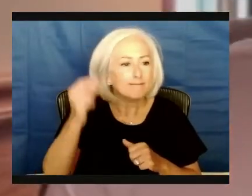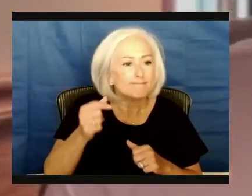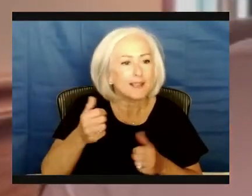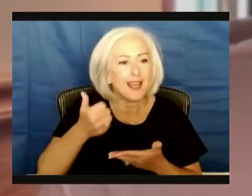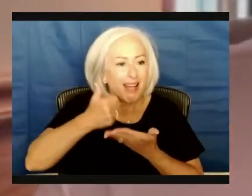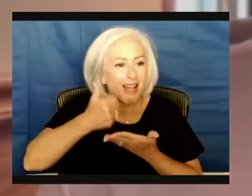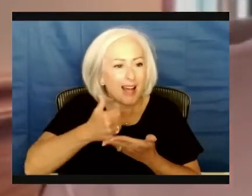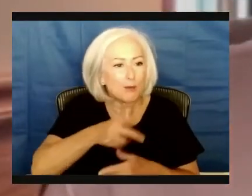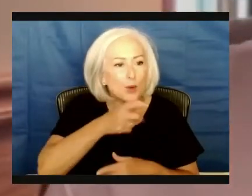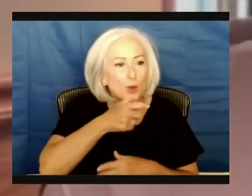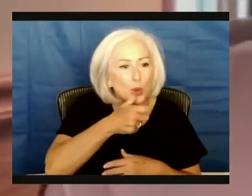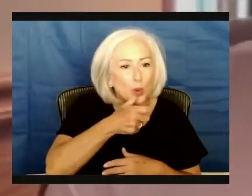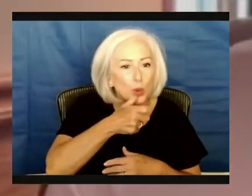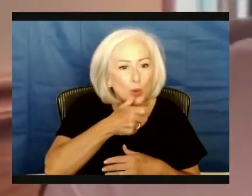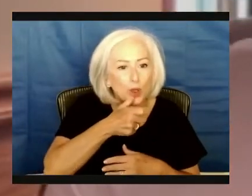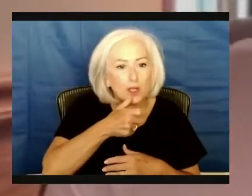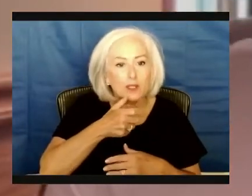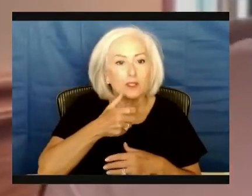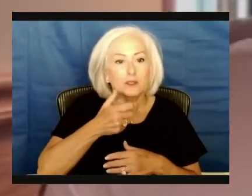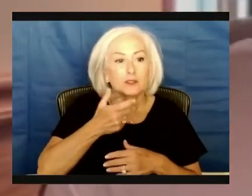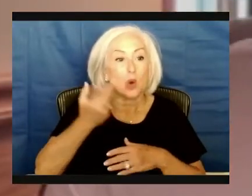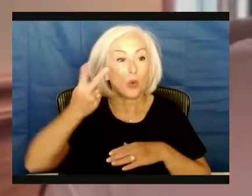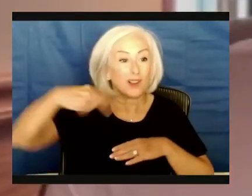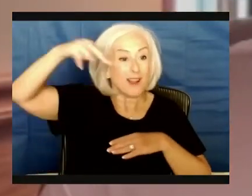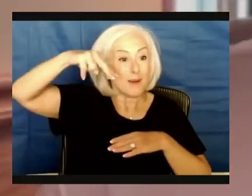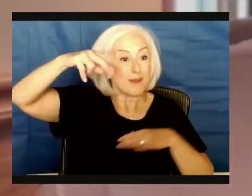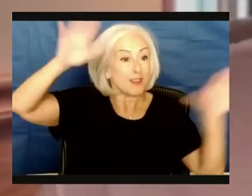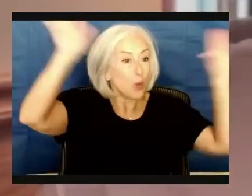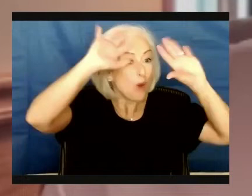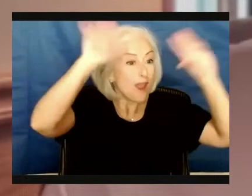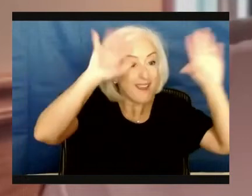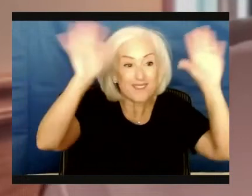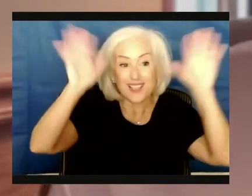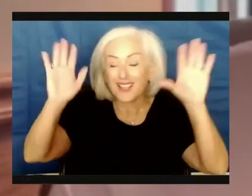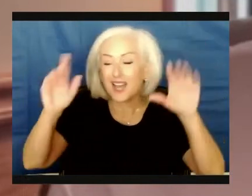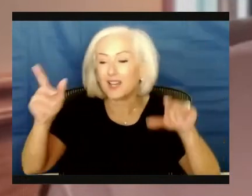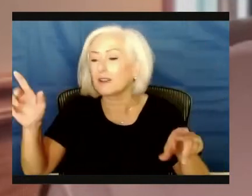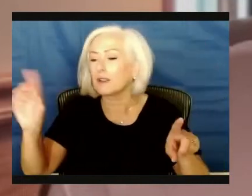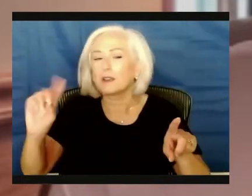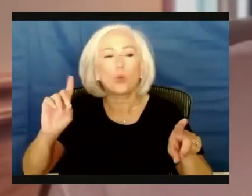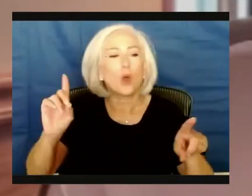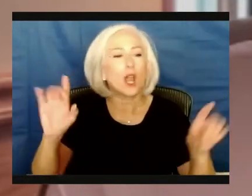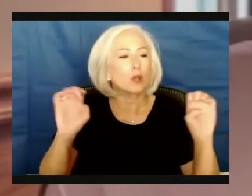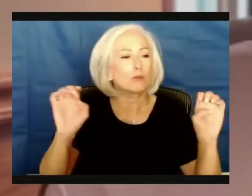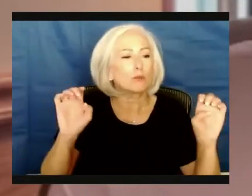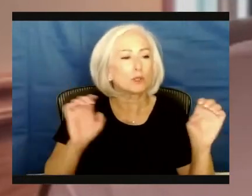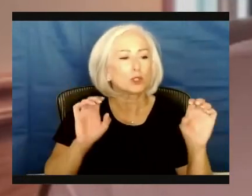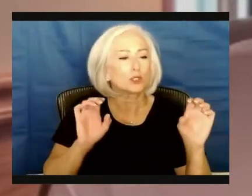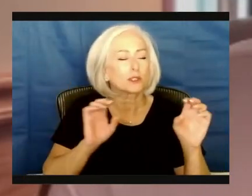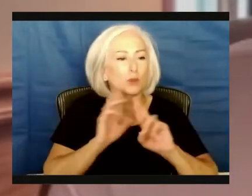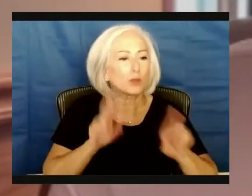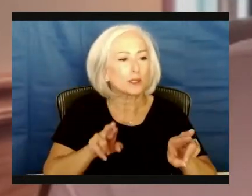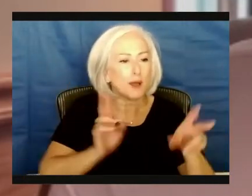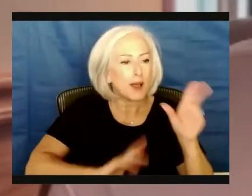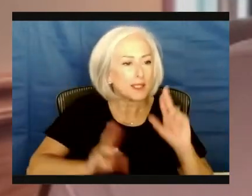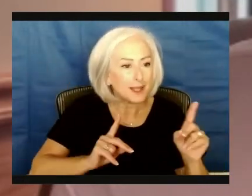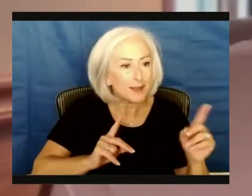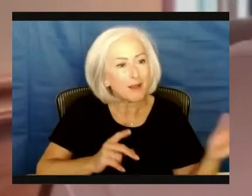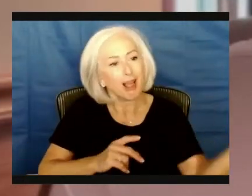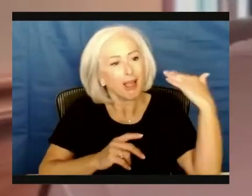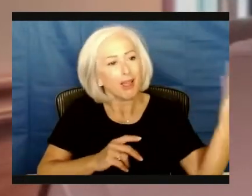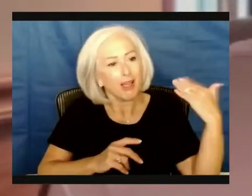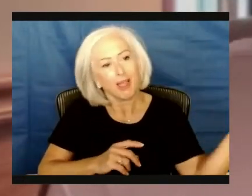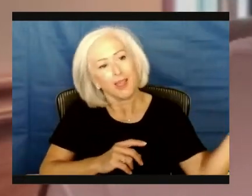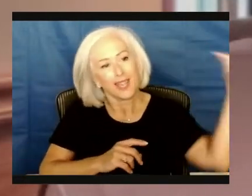car, you're kind of trying to wave down first responders are just coming over and, hey, we have someone in here who, you know, they say they're bleeding really bad and if they